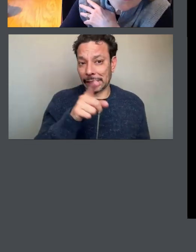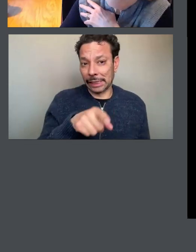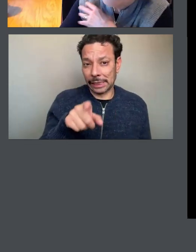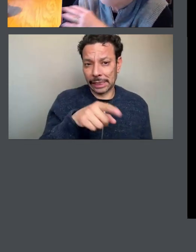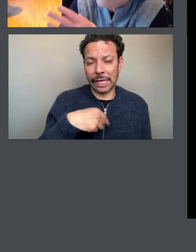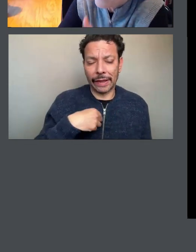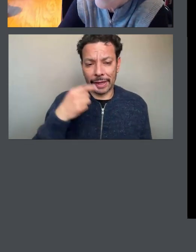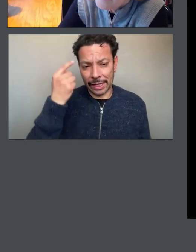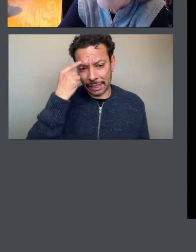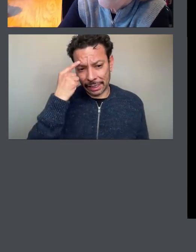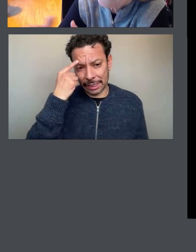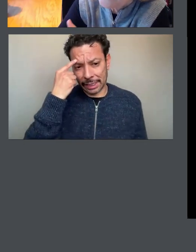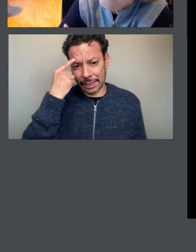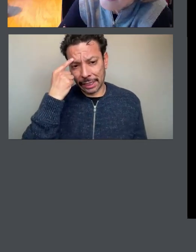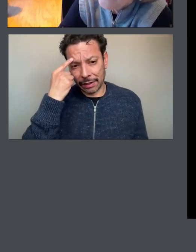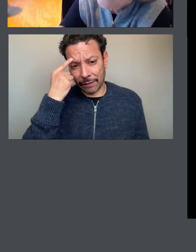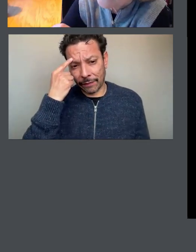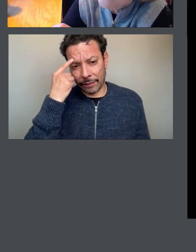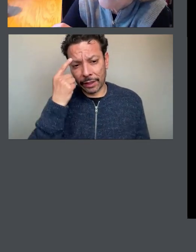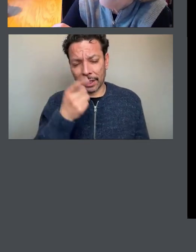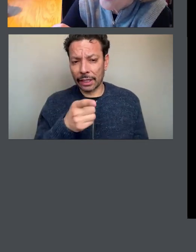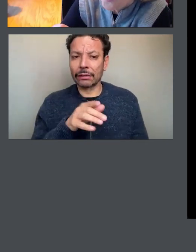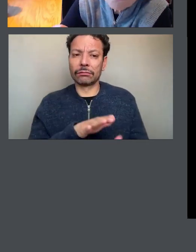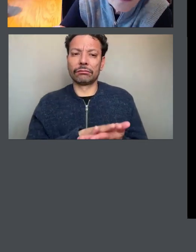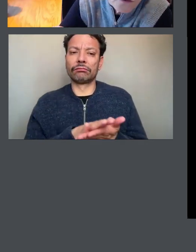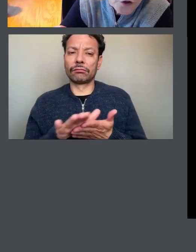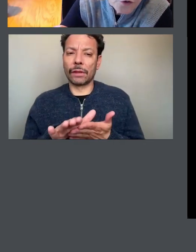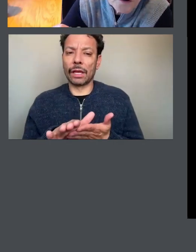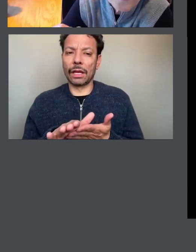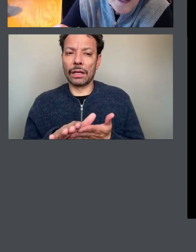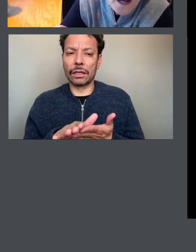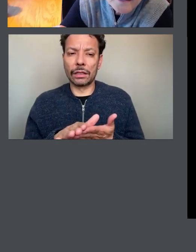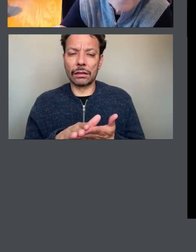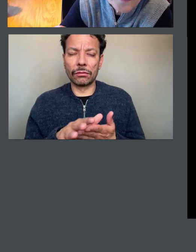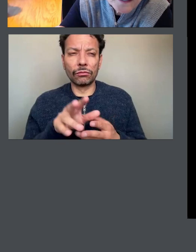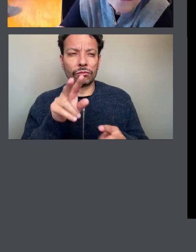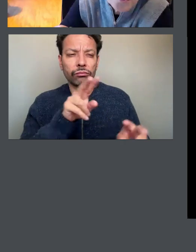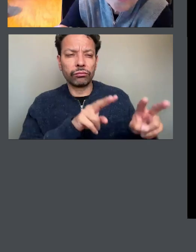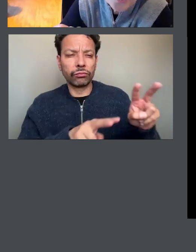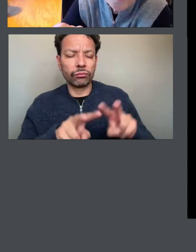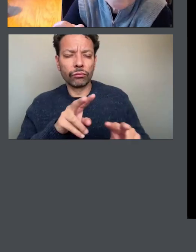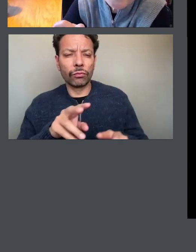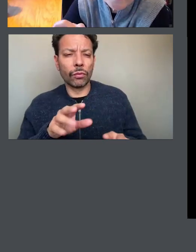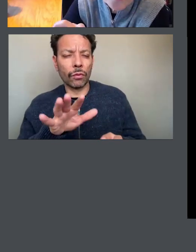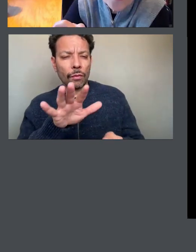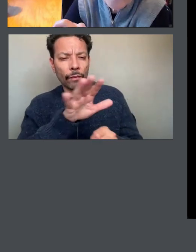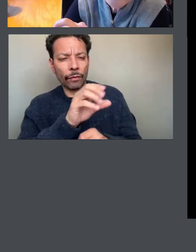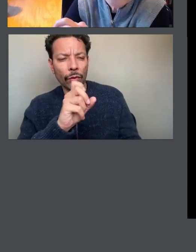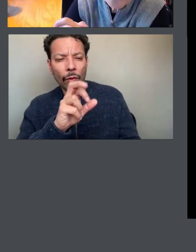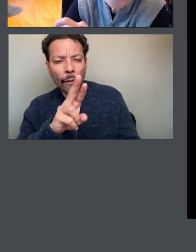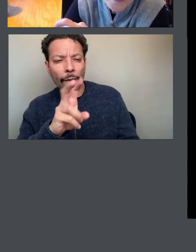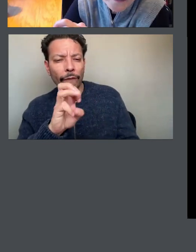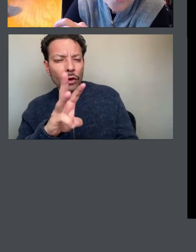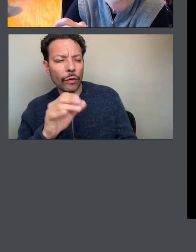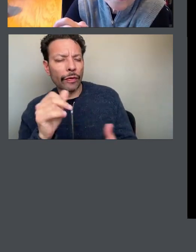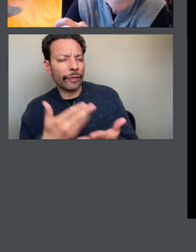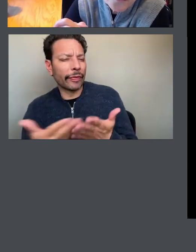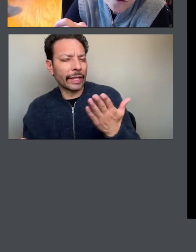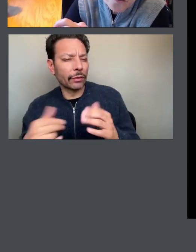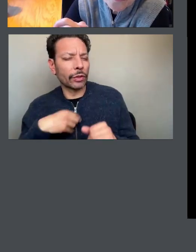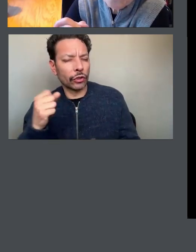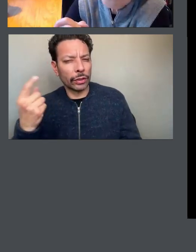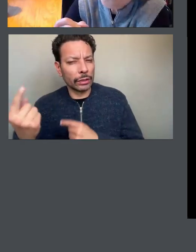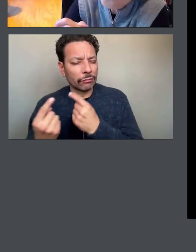it's a nice overview of the kinds of things we should consider in our management